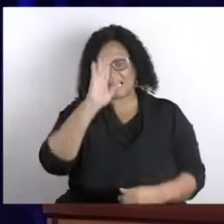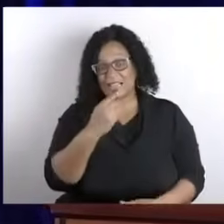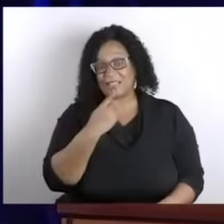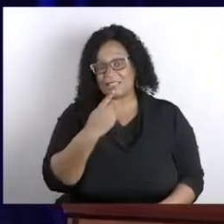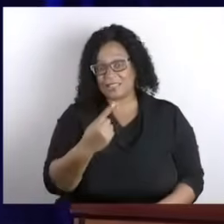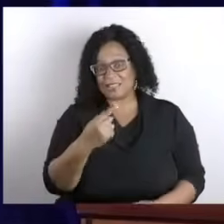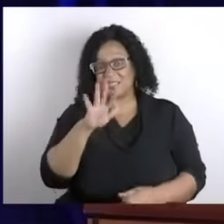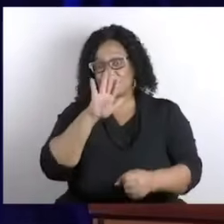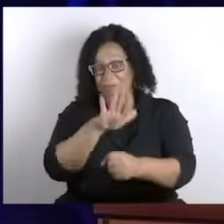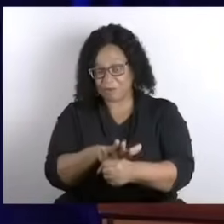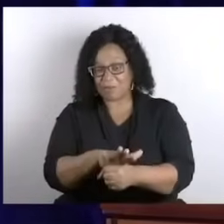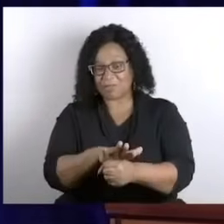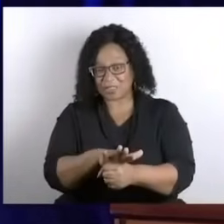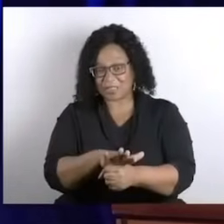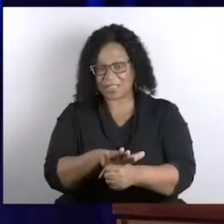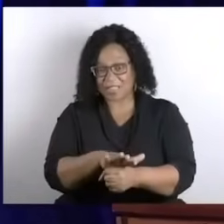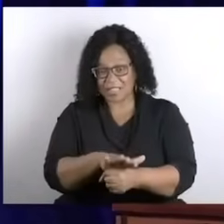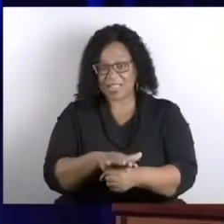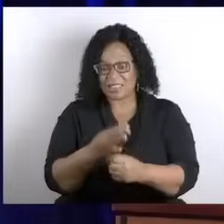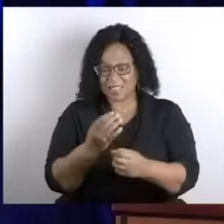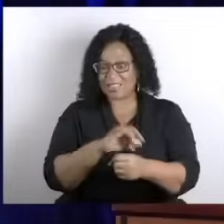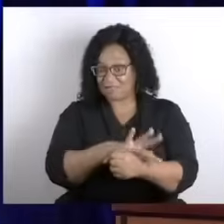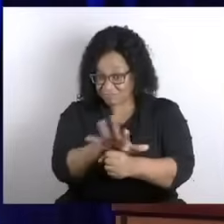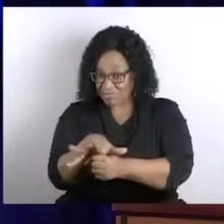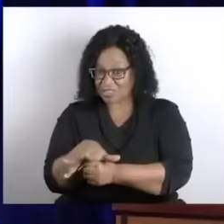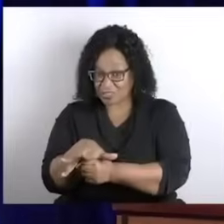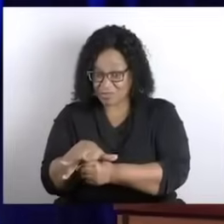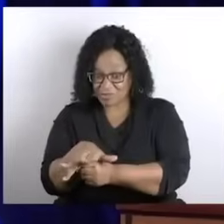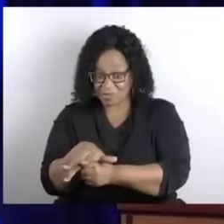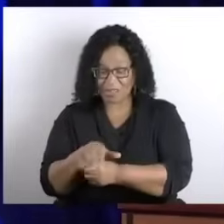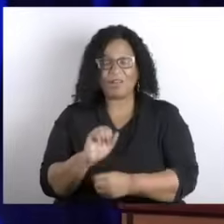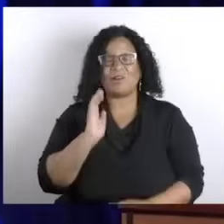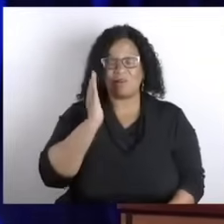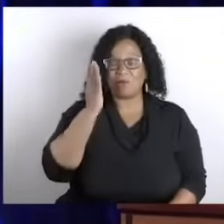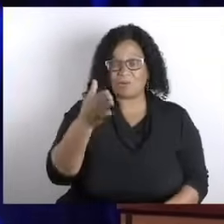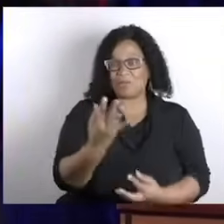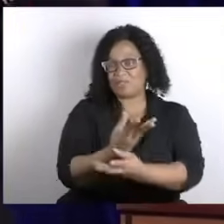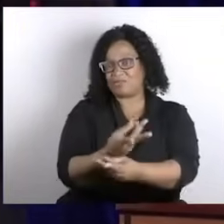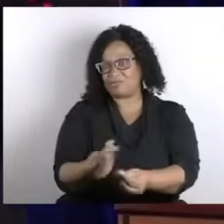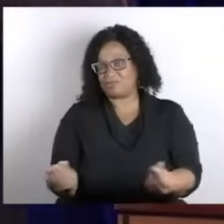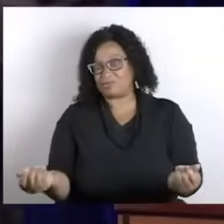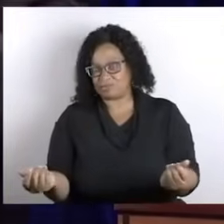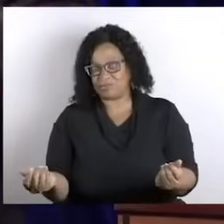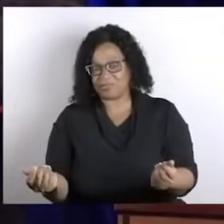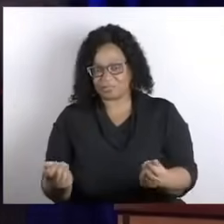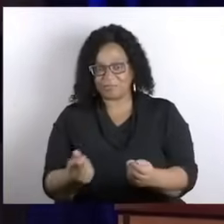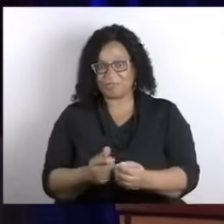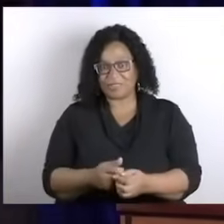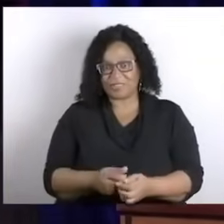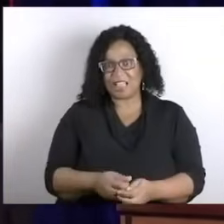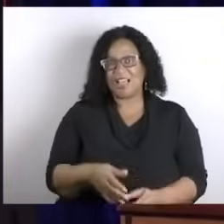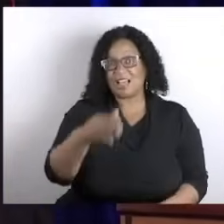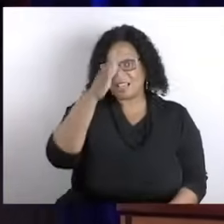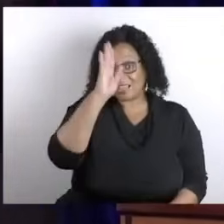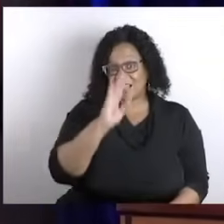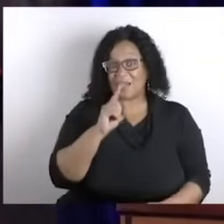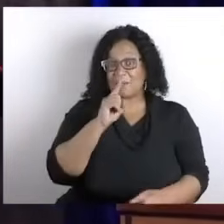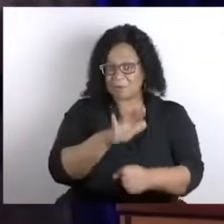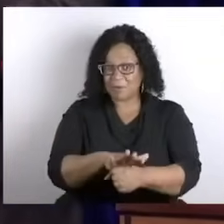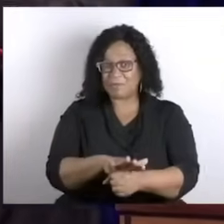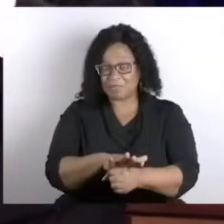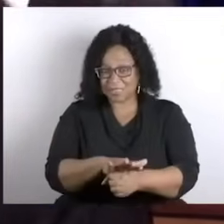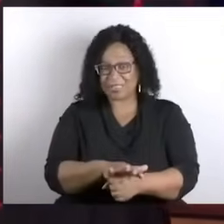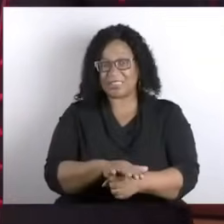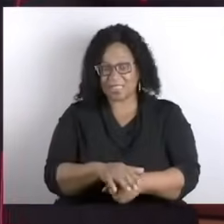is that this too shall pass. My promise to you is I know how to turn things around and work them out for